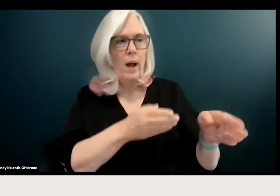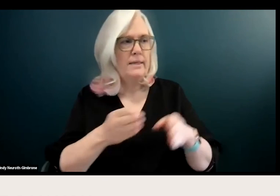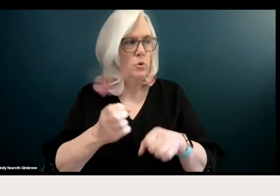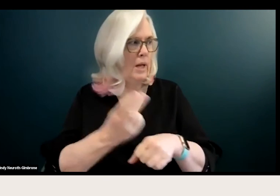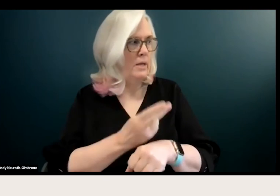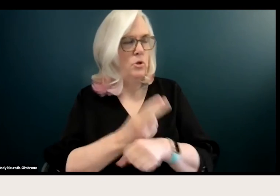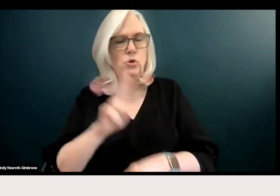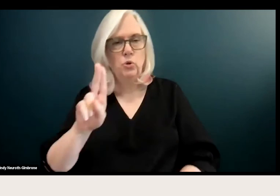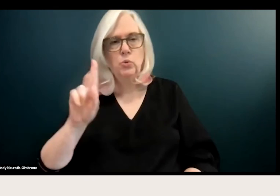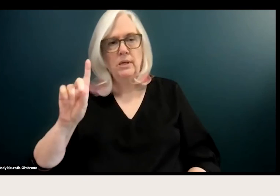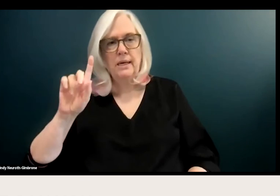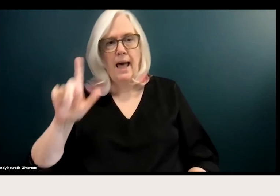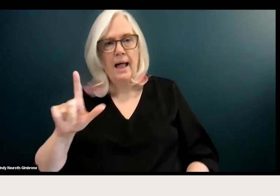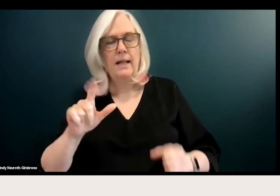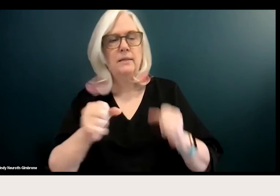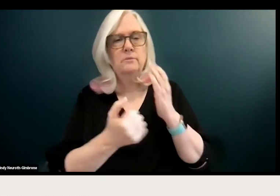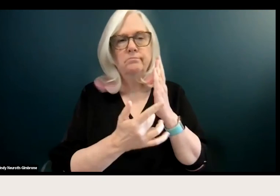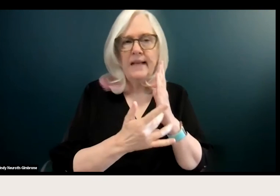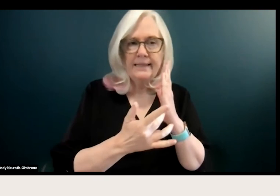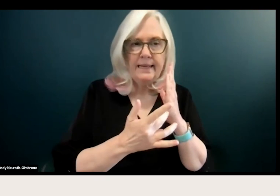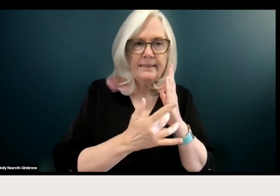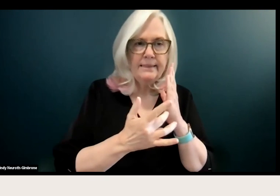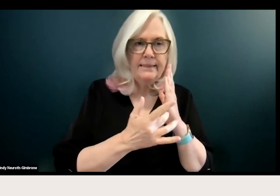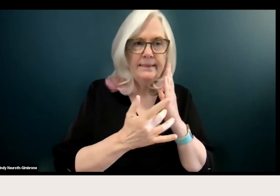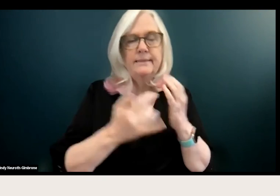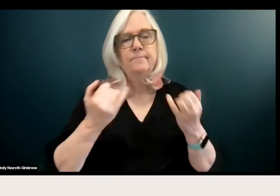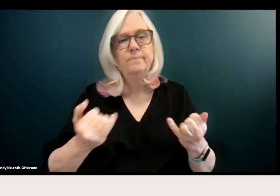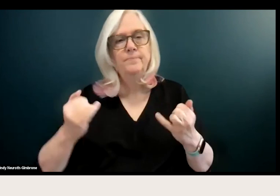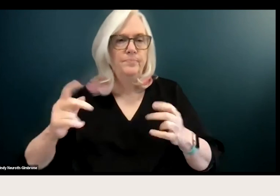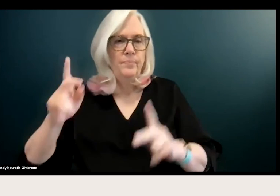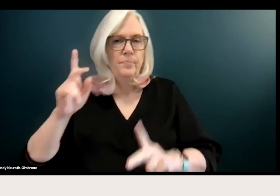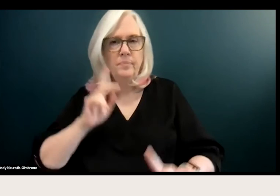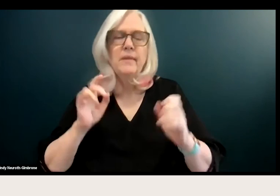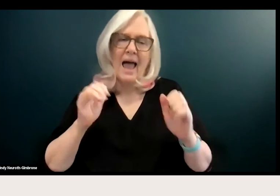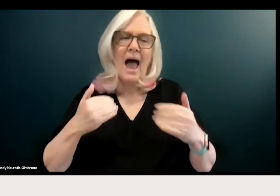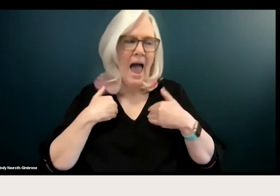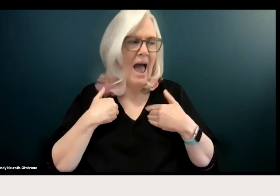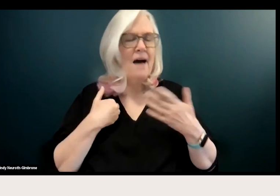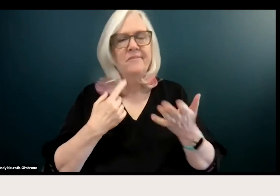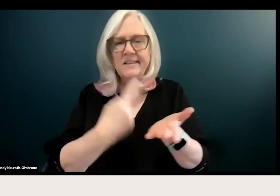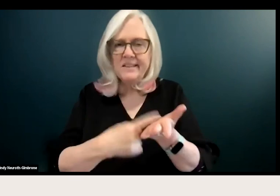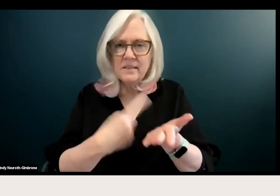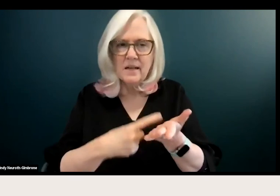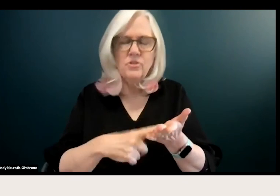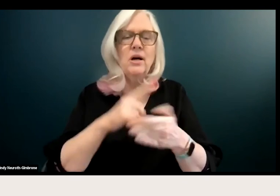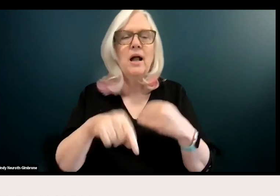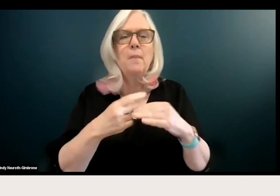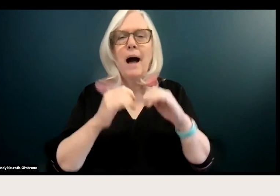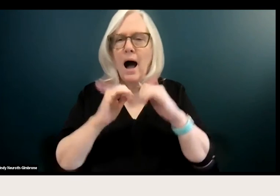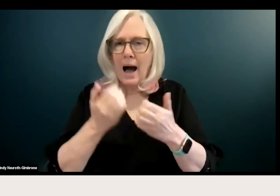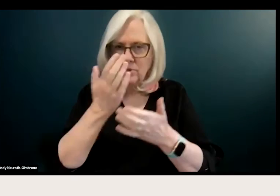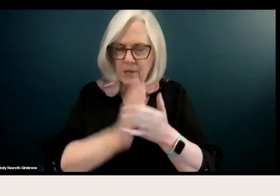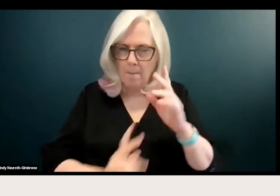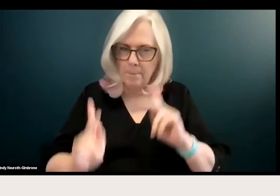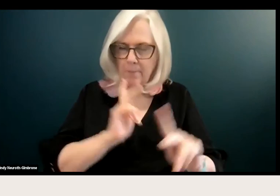example, recently, there have been memes about how people prefer to watch their favorite Netflix or Amazon Prime show with subtitles, despite